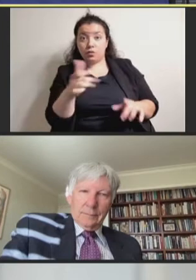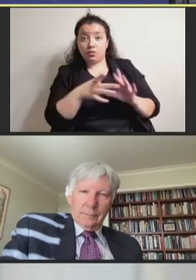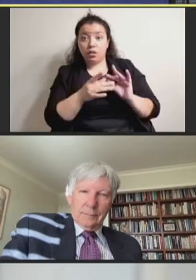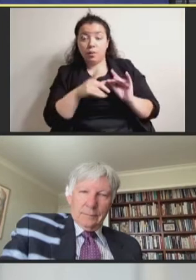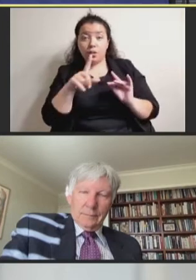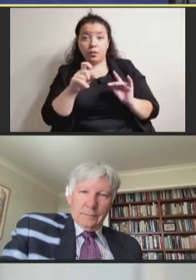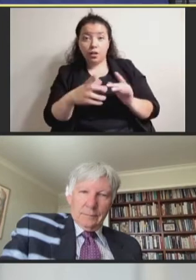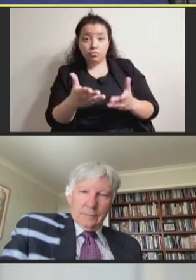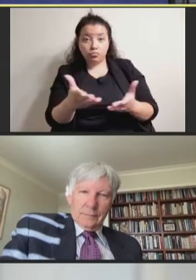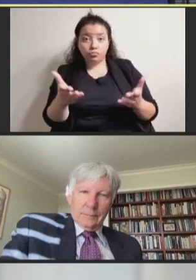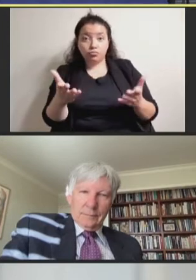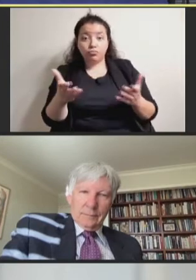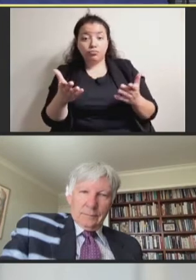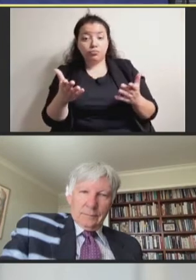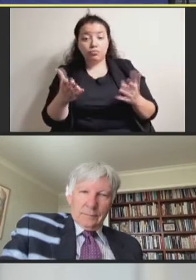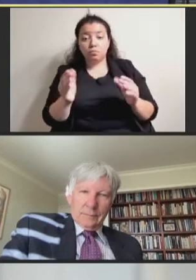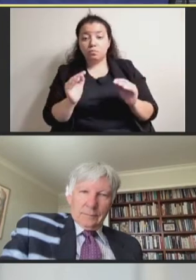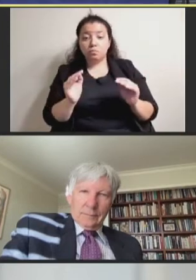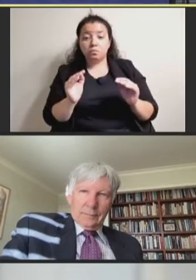moment.